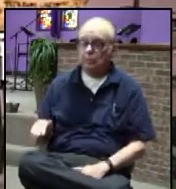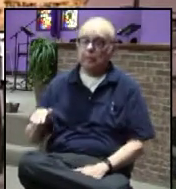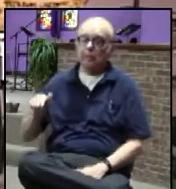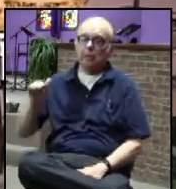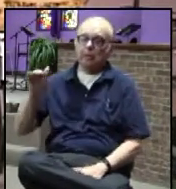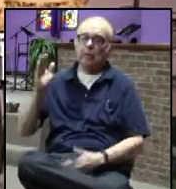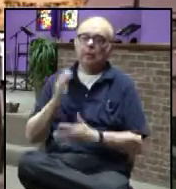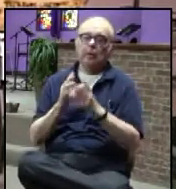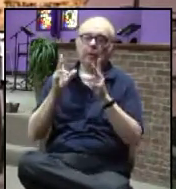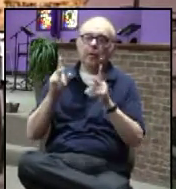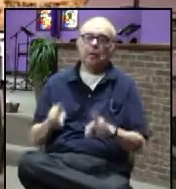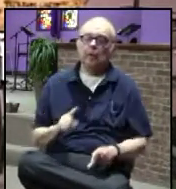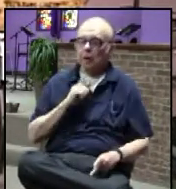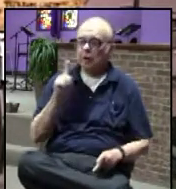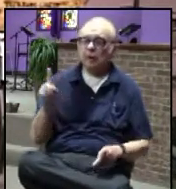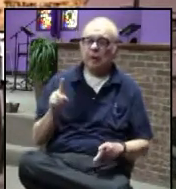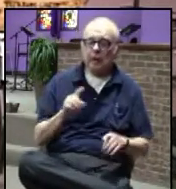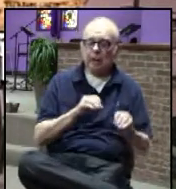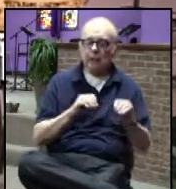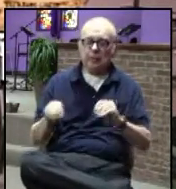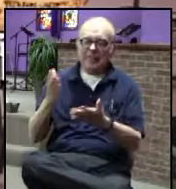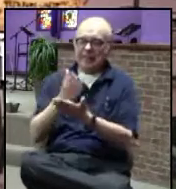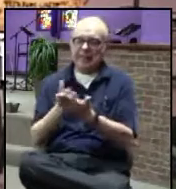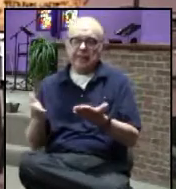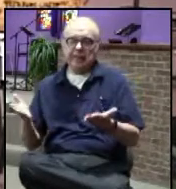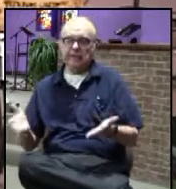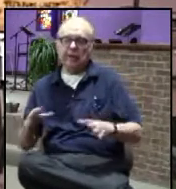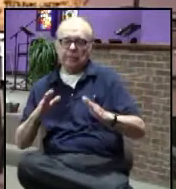up, somebody would actually place something in there.